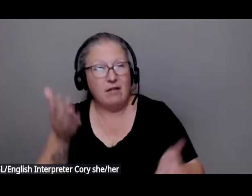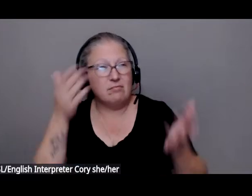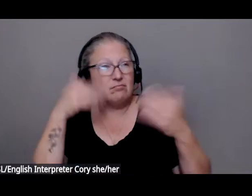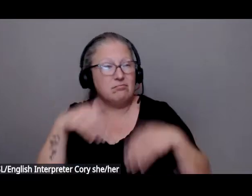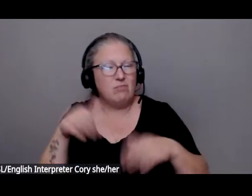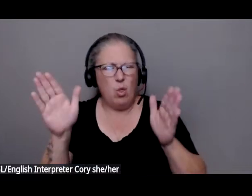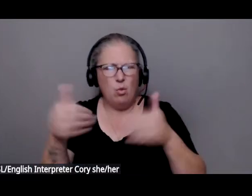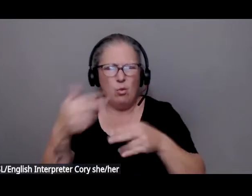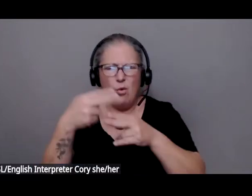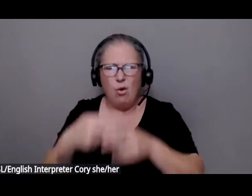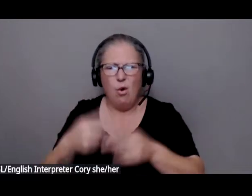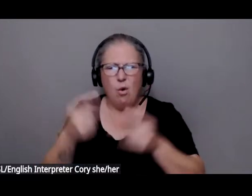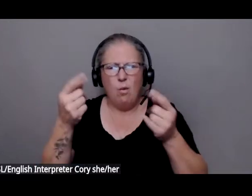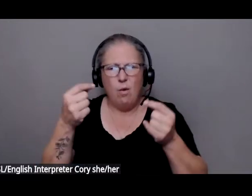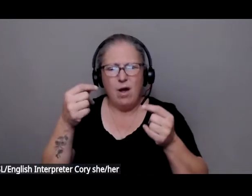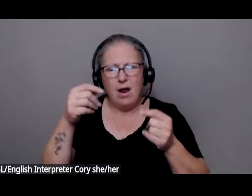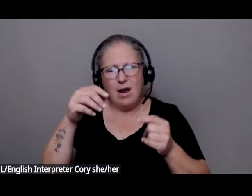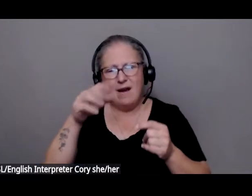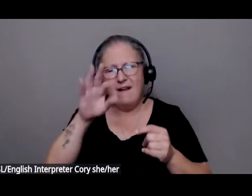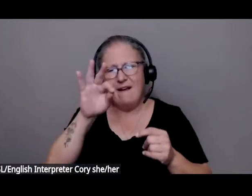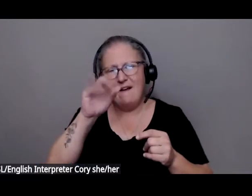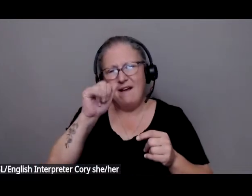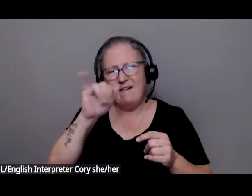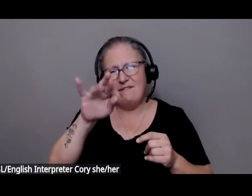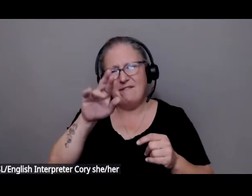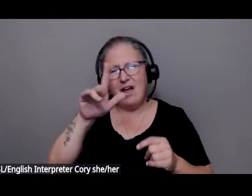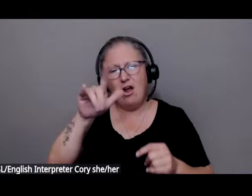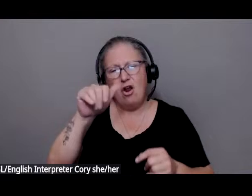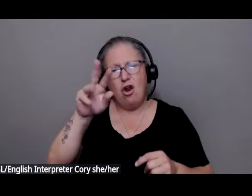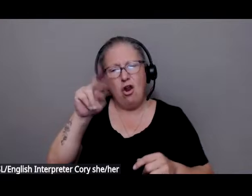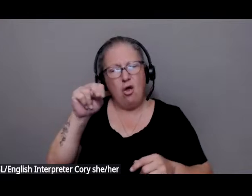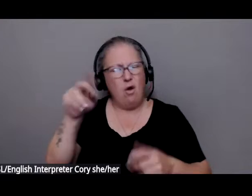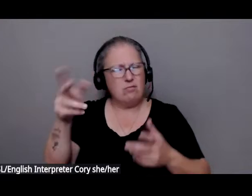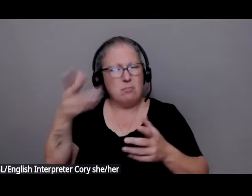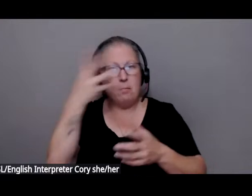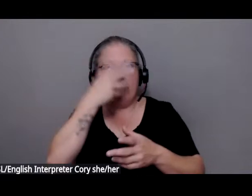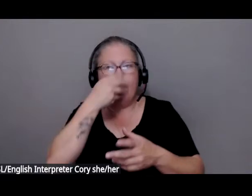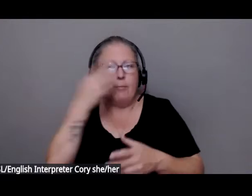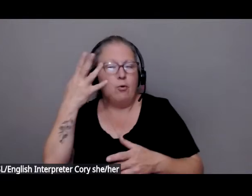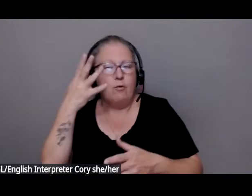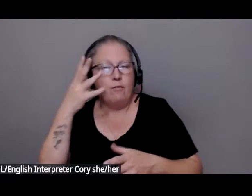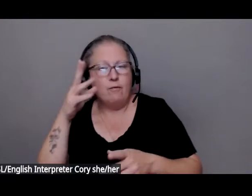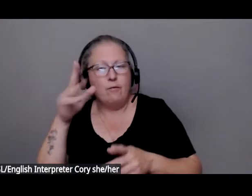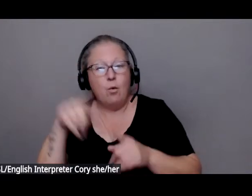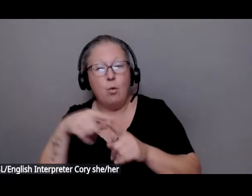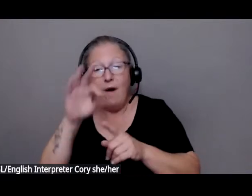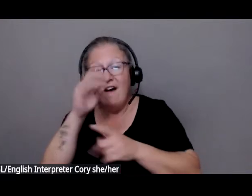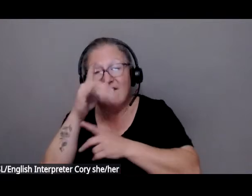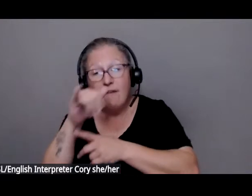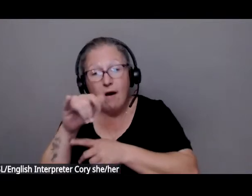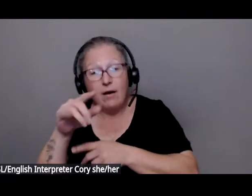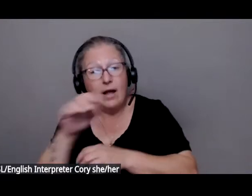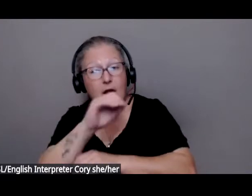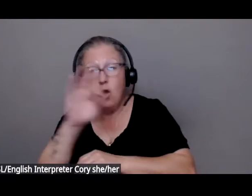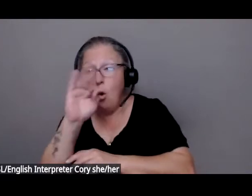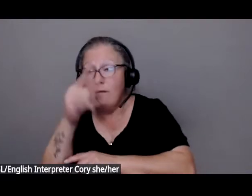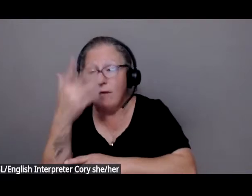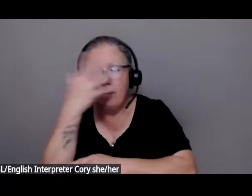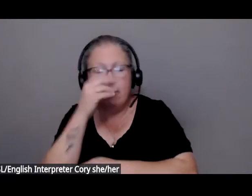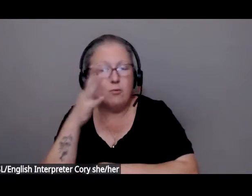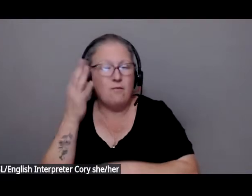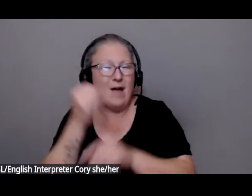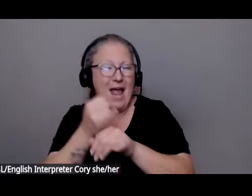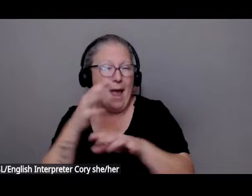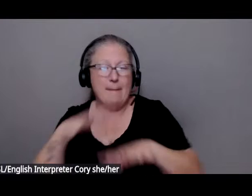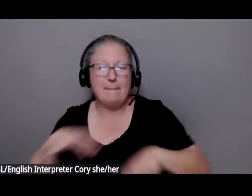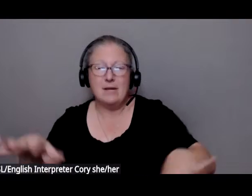called? Fairlawn, I think at the Oh, yeah, it's Fairlawn Islands. beautiful space. Fairlawn, yeah, it's beautiful when it's not foggy. It's beautiful when it's foggy. It's beautiful when it's not. It's a beautiful campus.